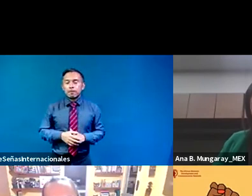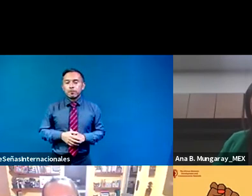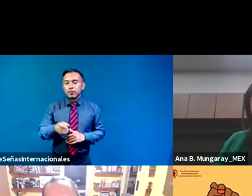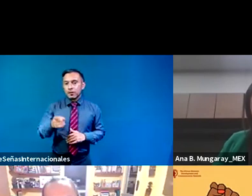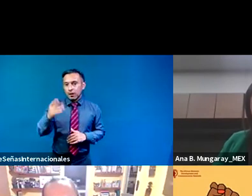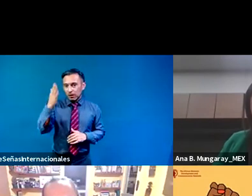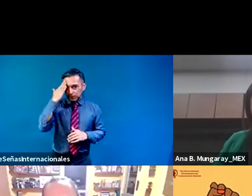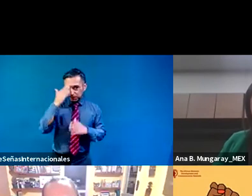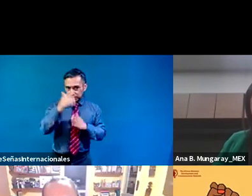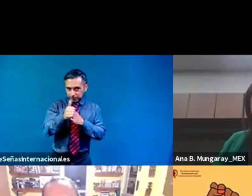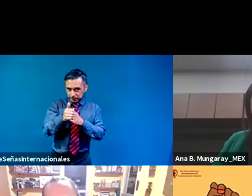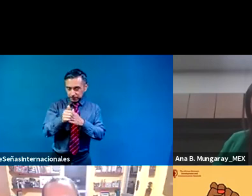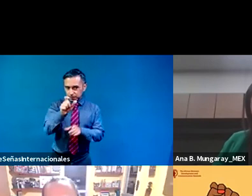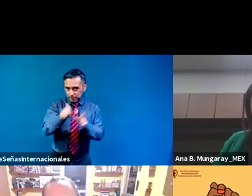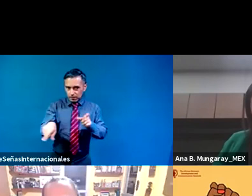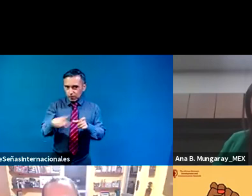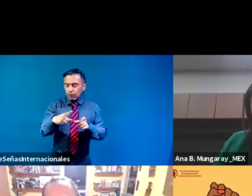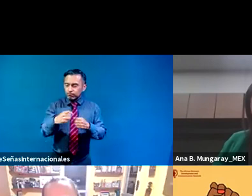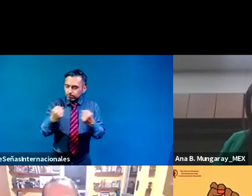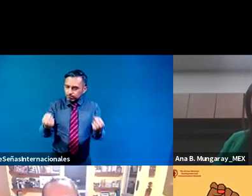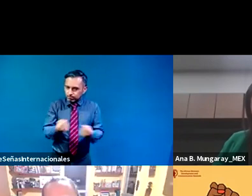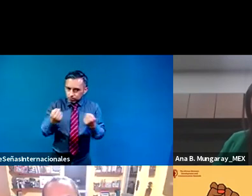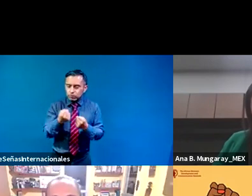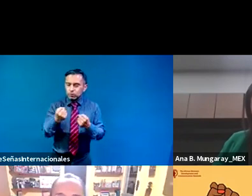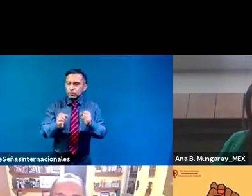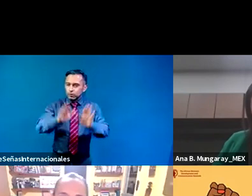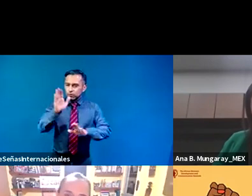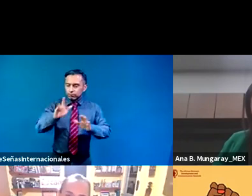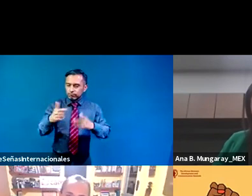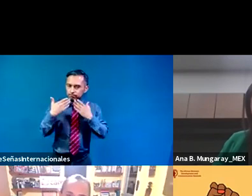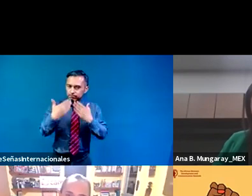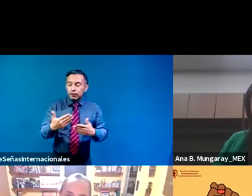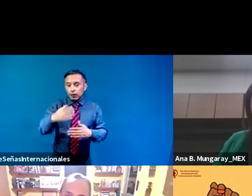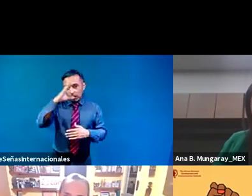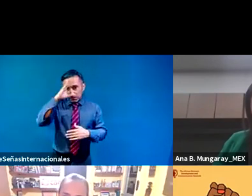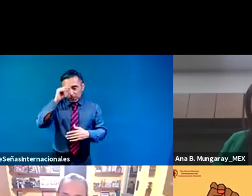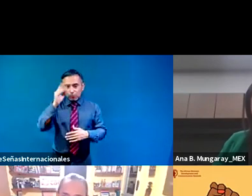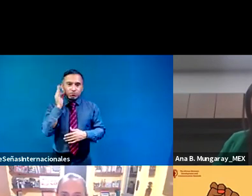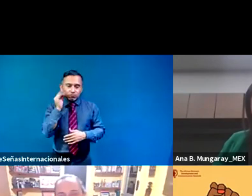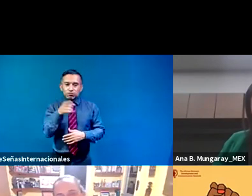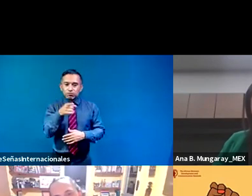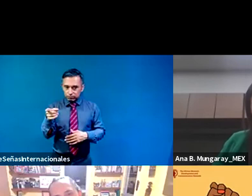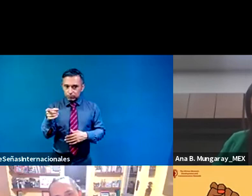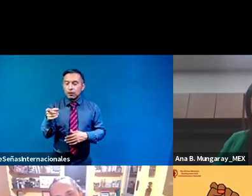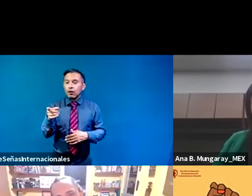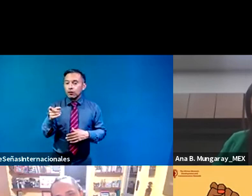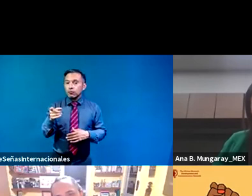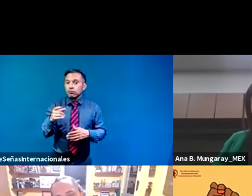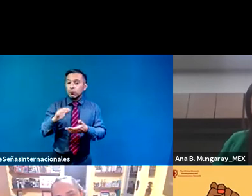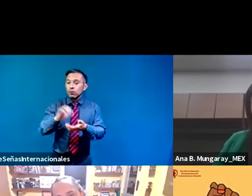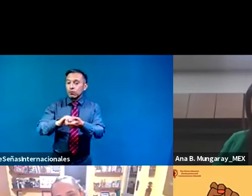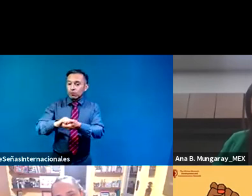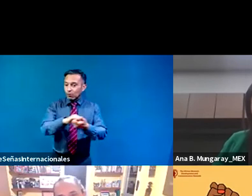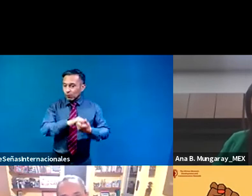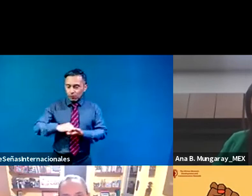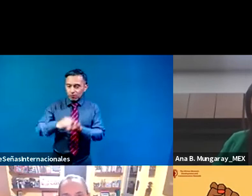so what next? Where are we taking the Action Coalition to? I'd like to ask Sarah Hendricks to turn your camera